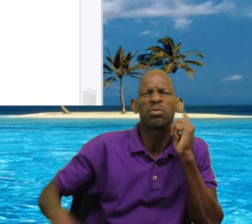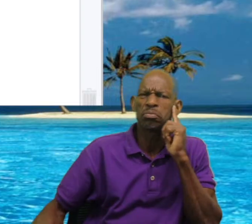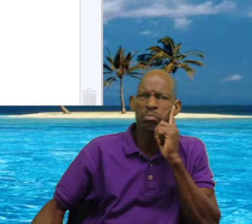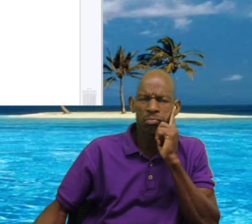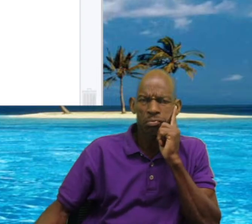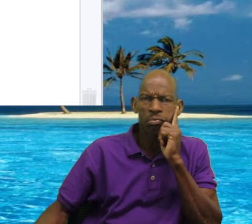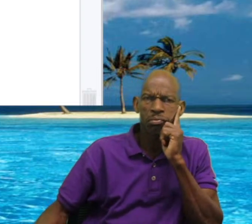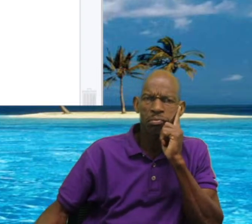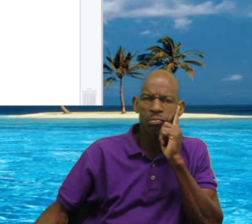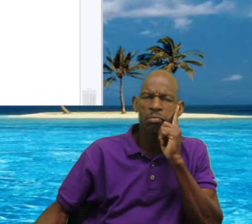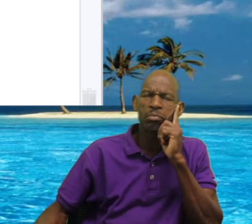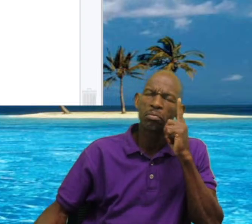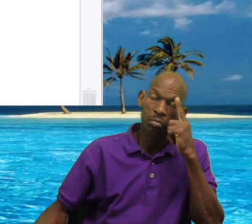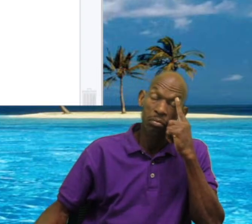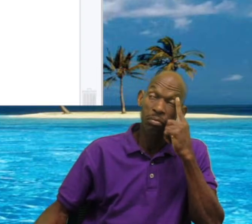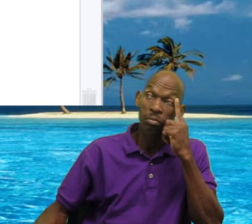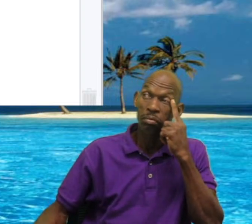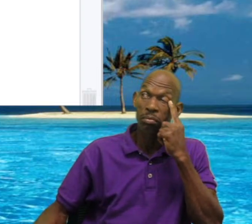and